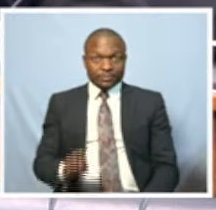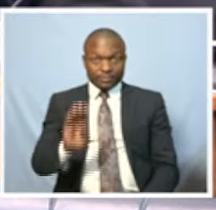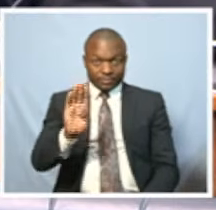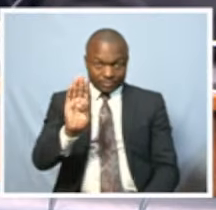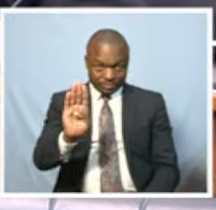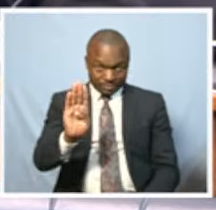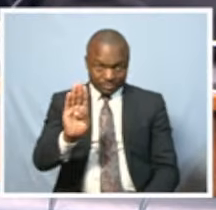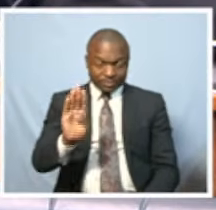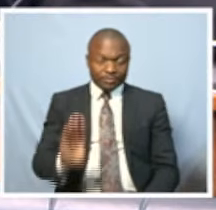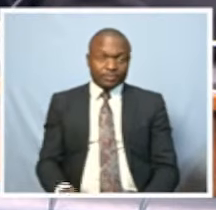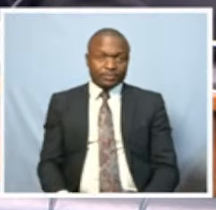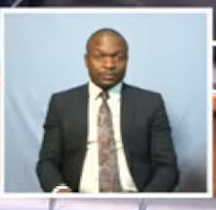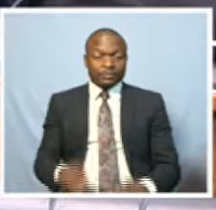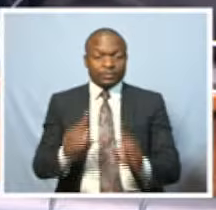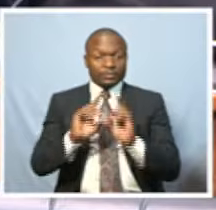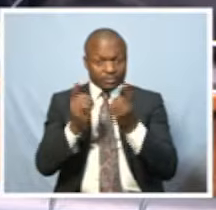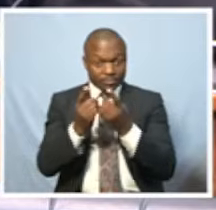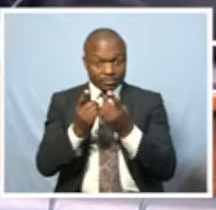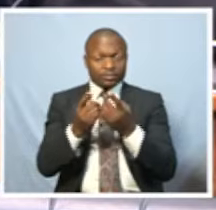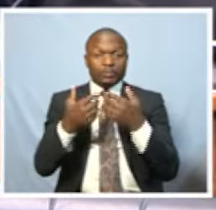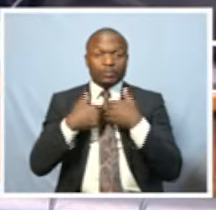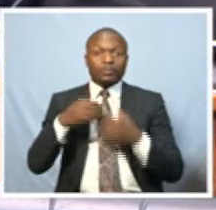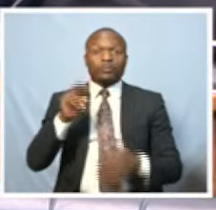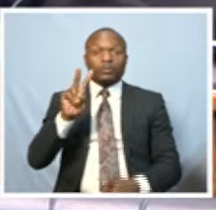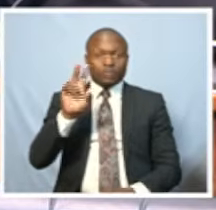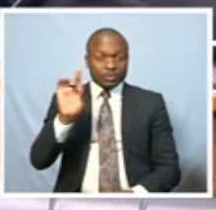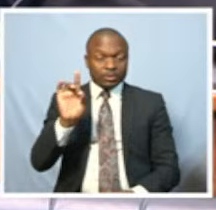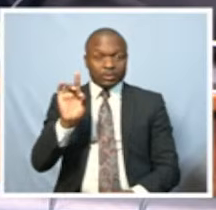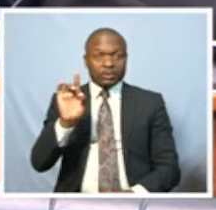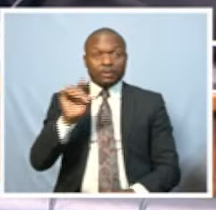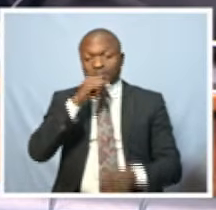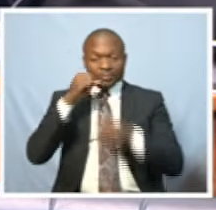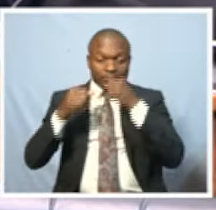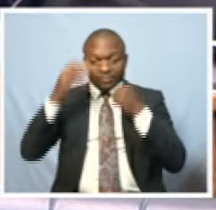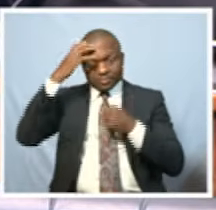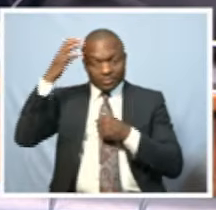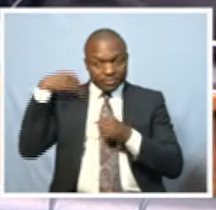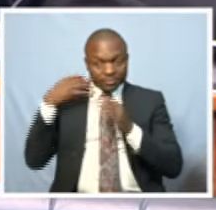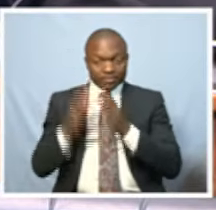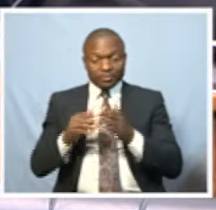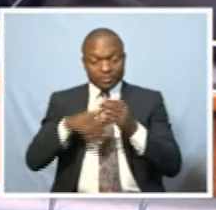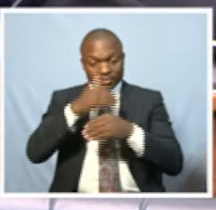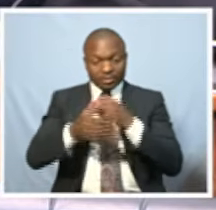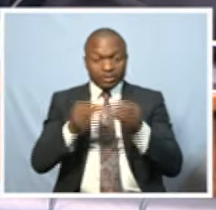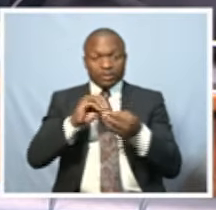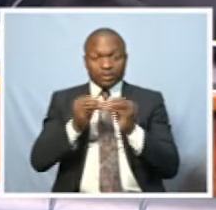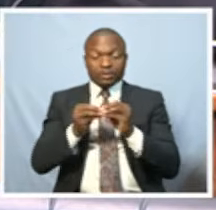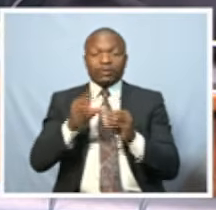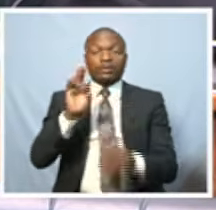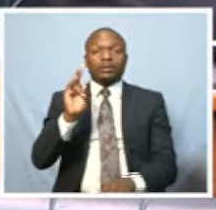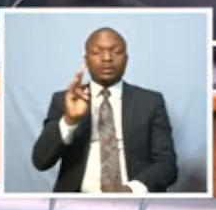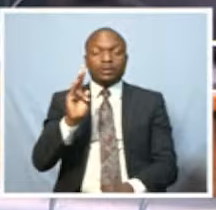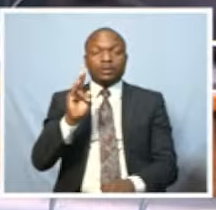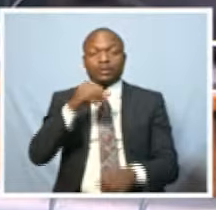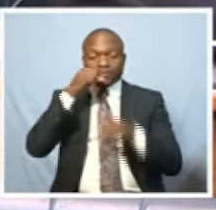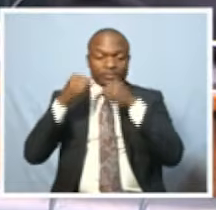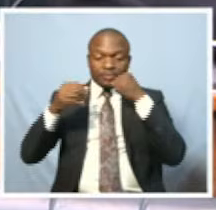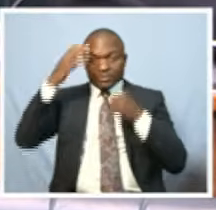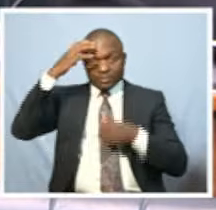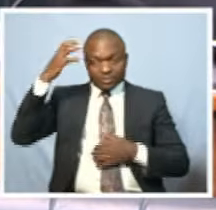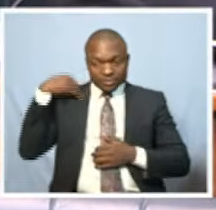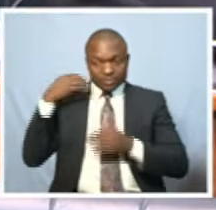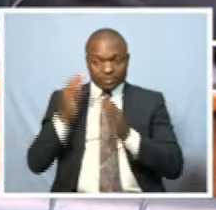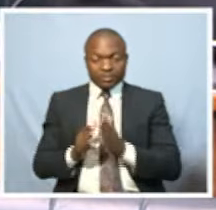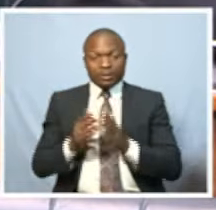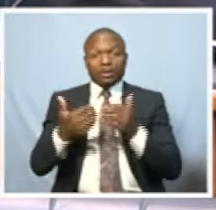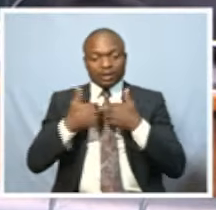B, the district has 28 camp officers, and out of this number, 17 camp officers